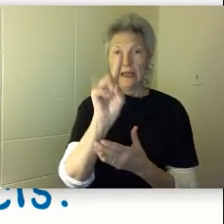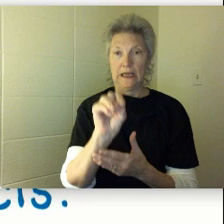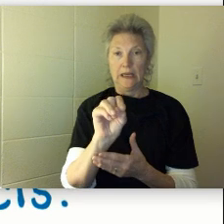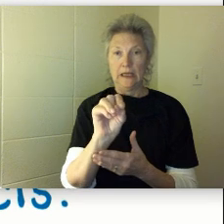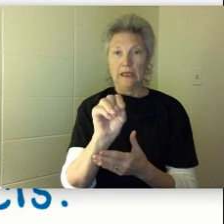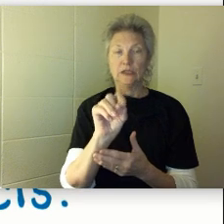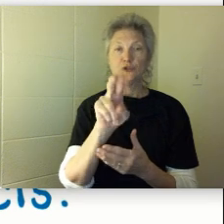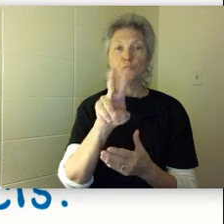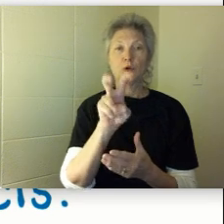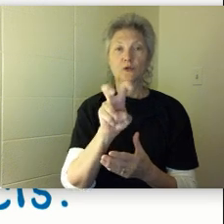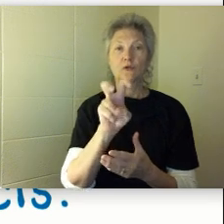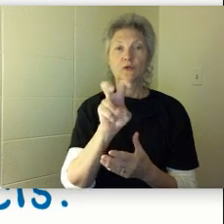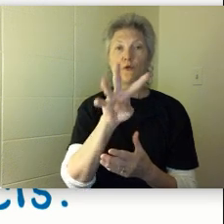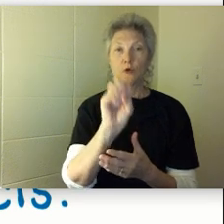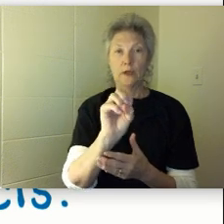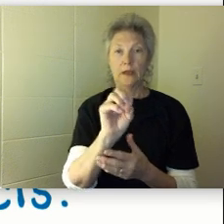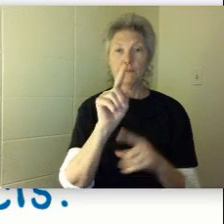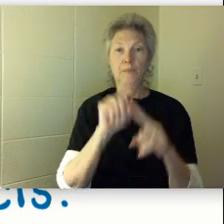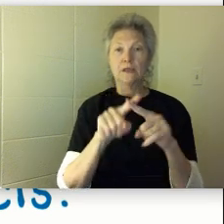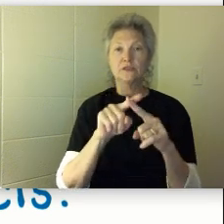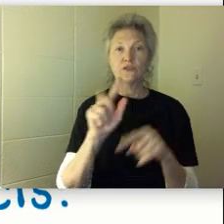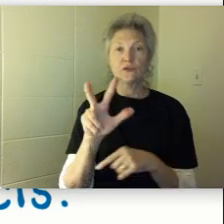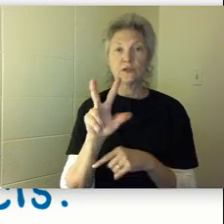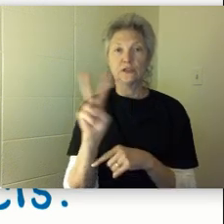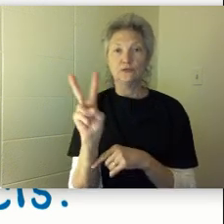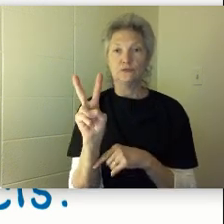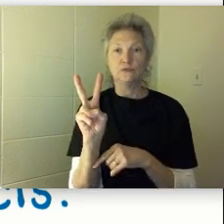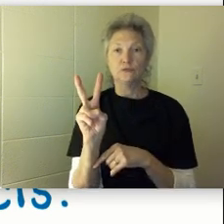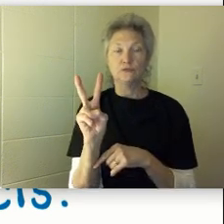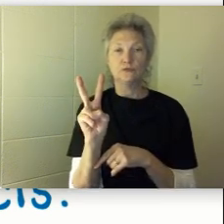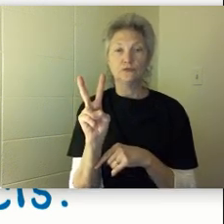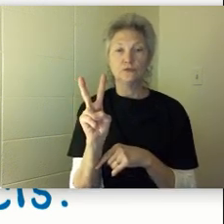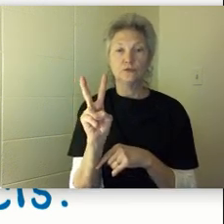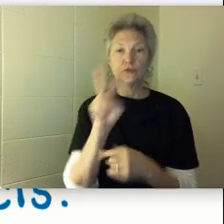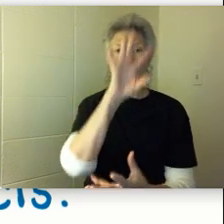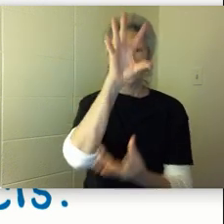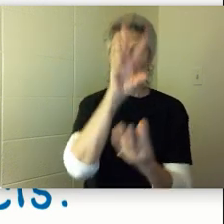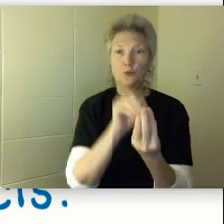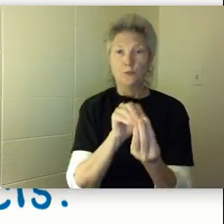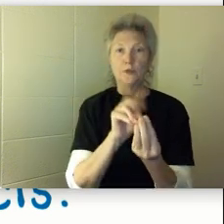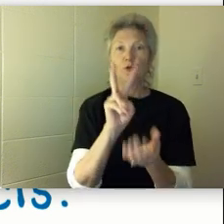280, 240 plus 32 to get